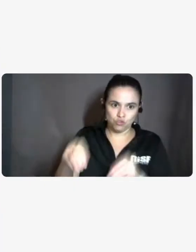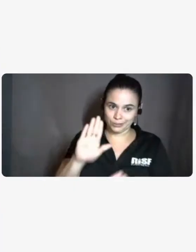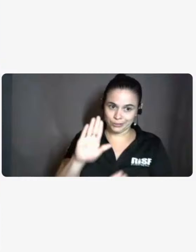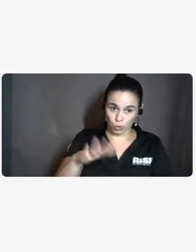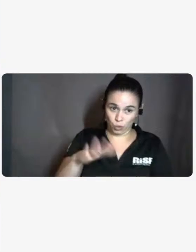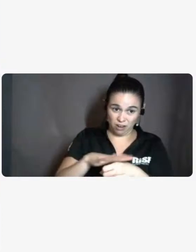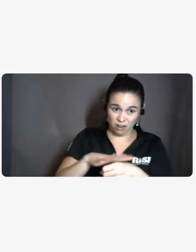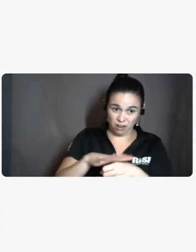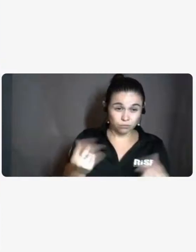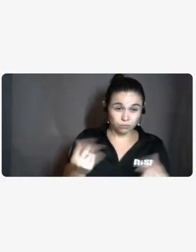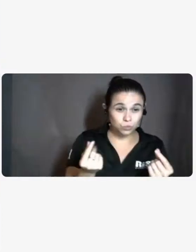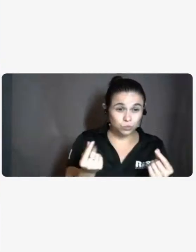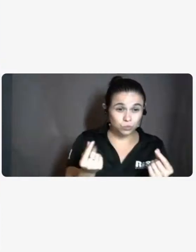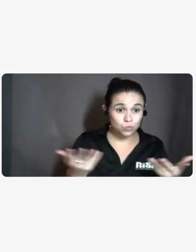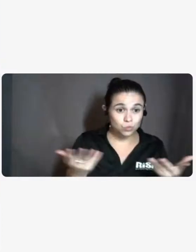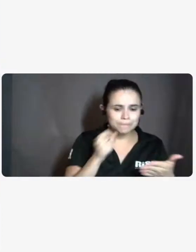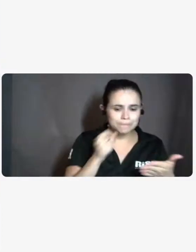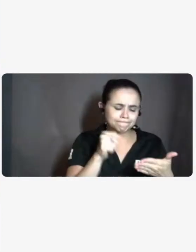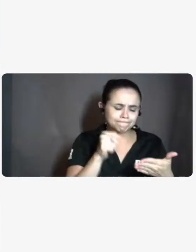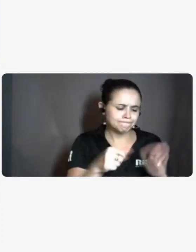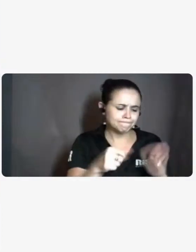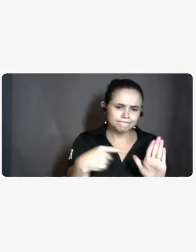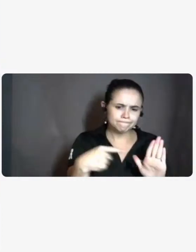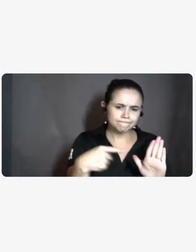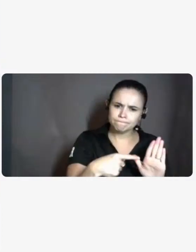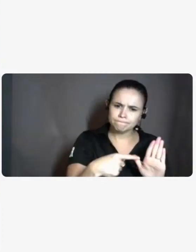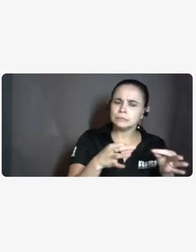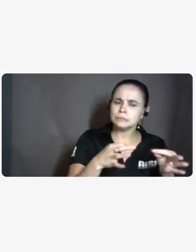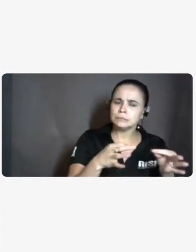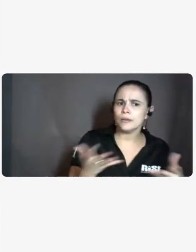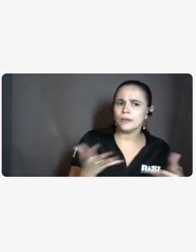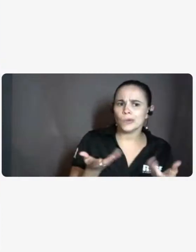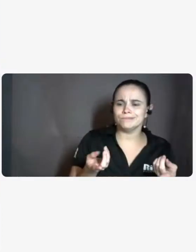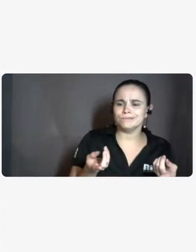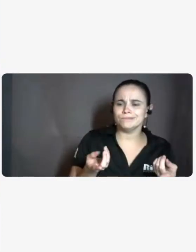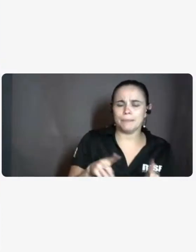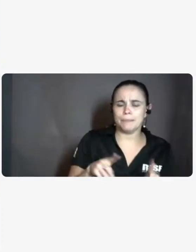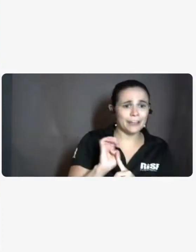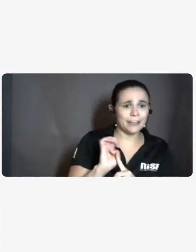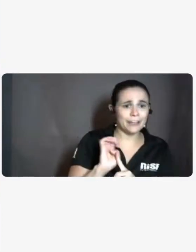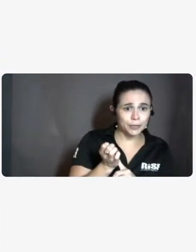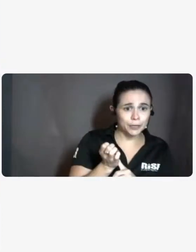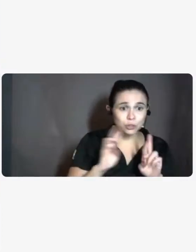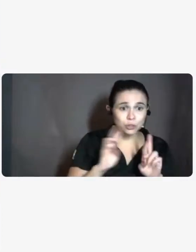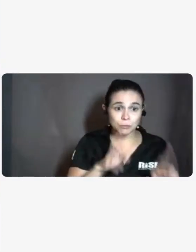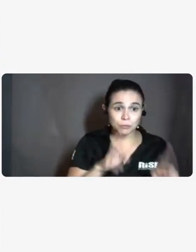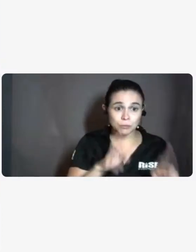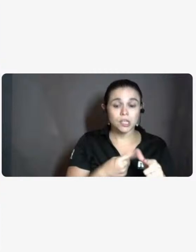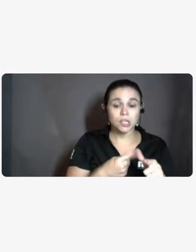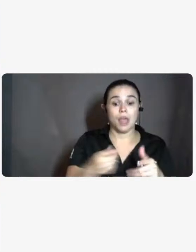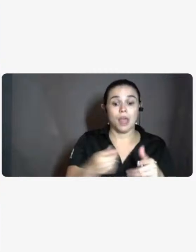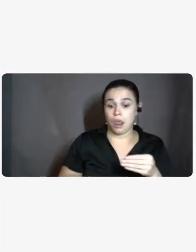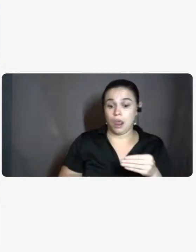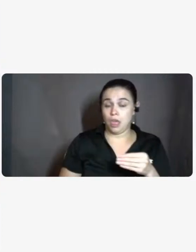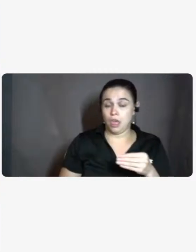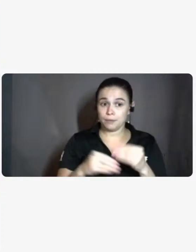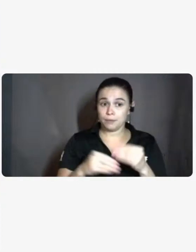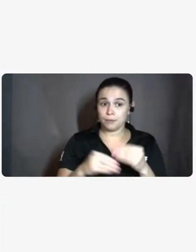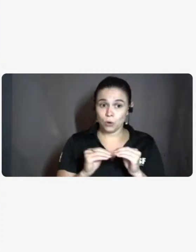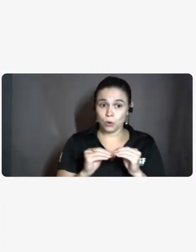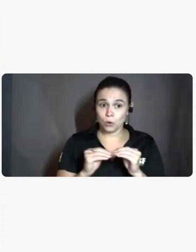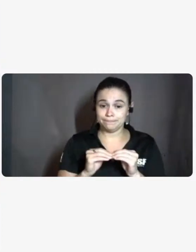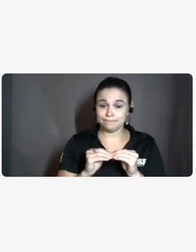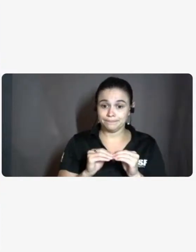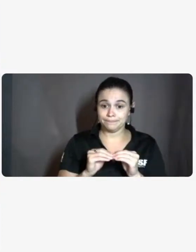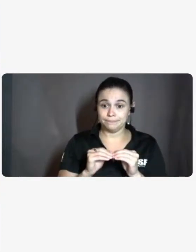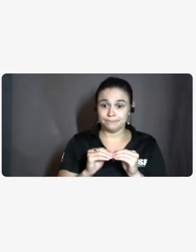the environmental reports and then took it that much further to have people recognize the impacts